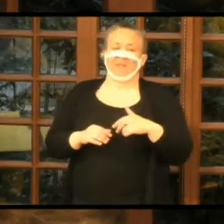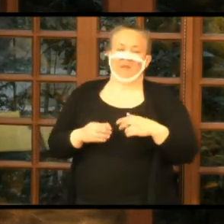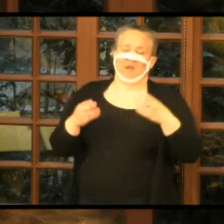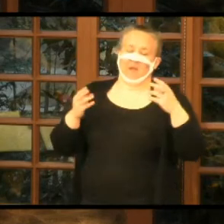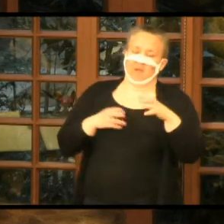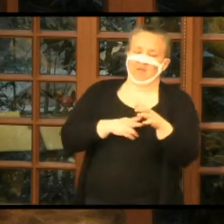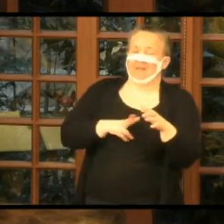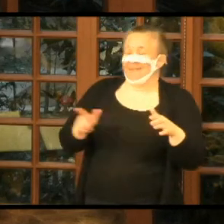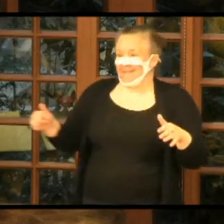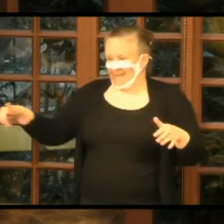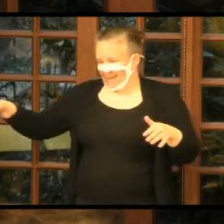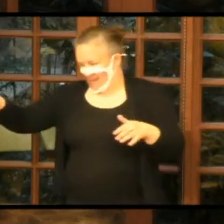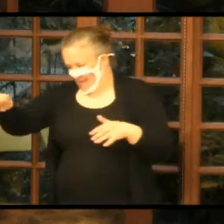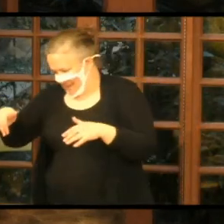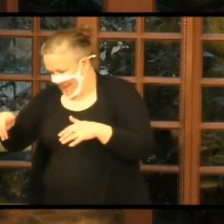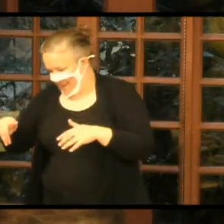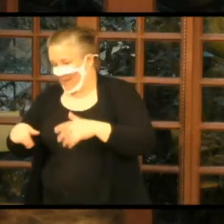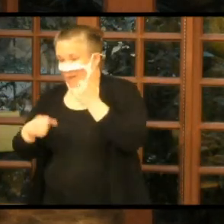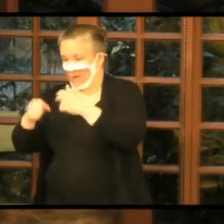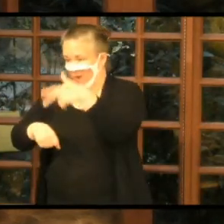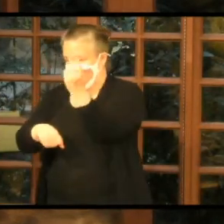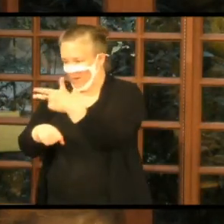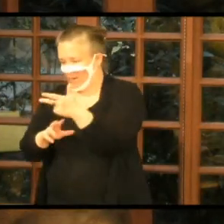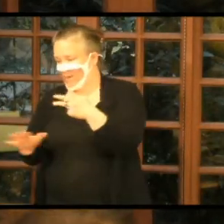and vomits her coffee onto its front tire.